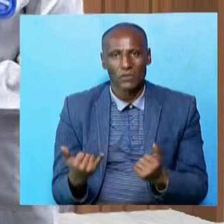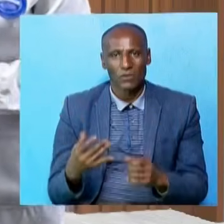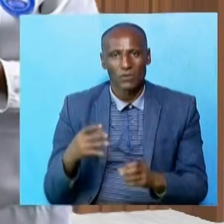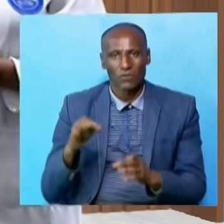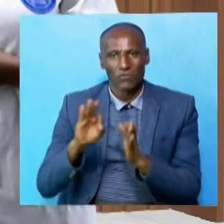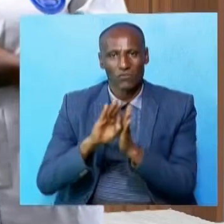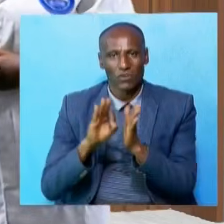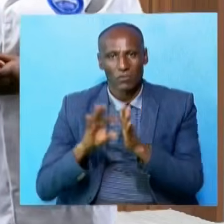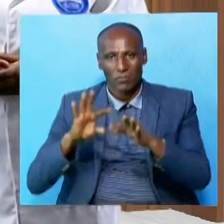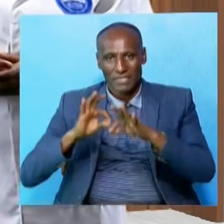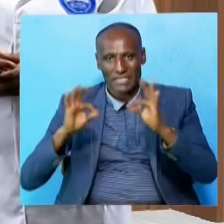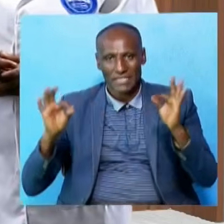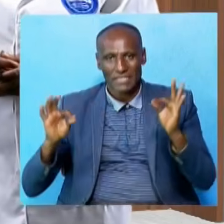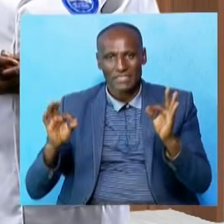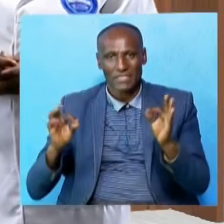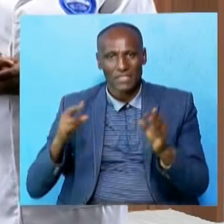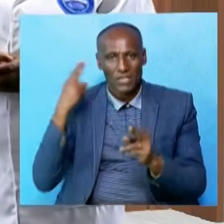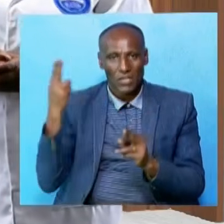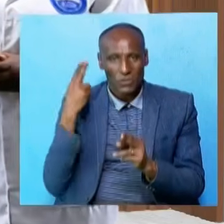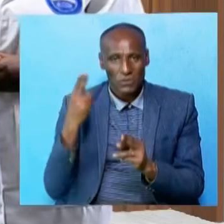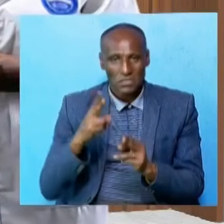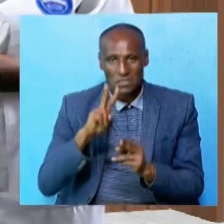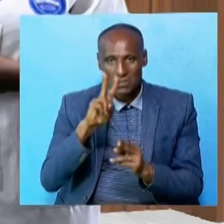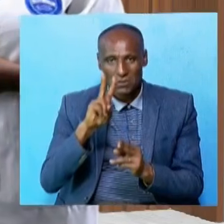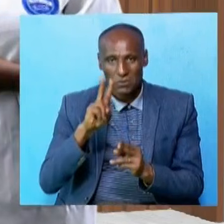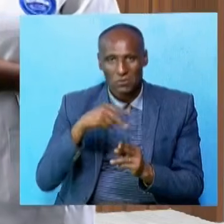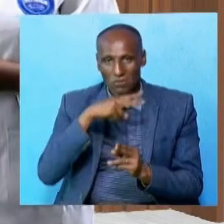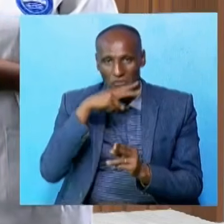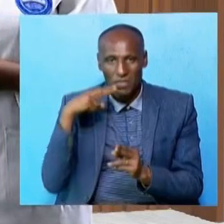two verbs in simple past?